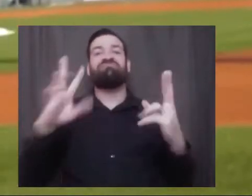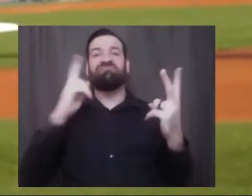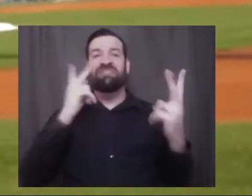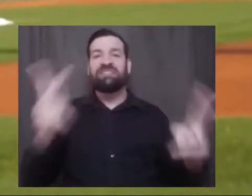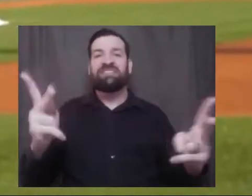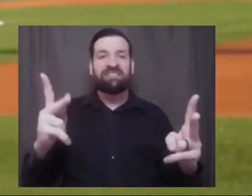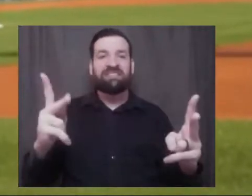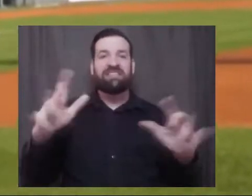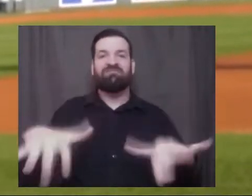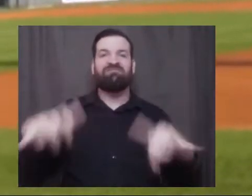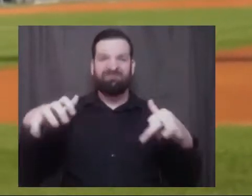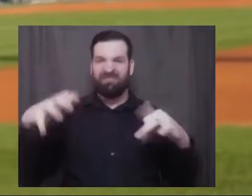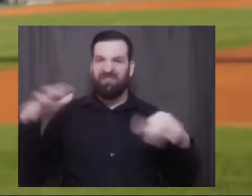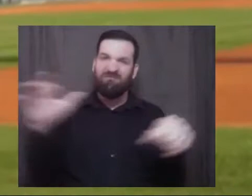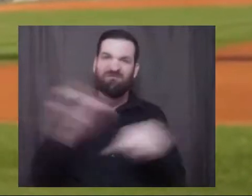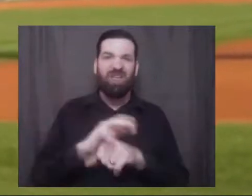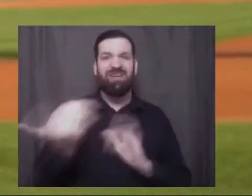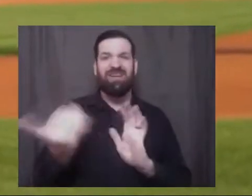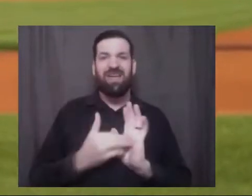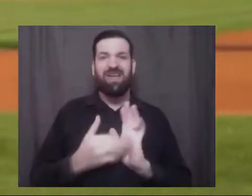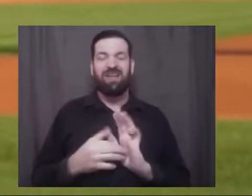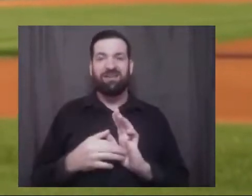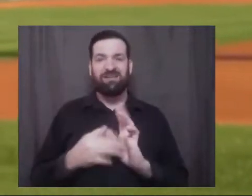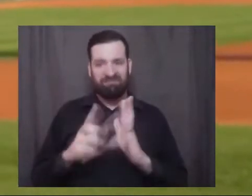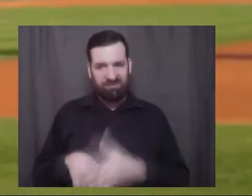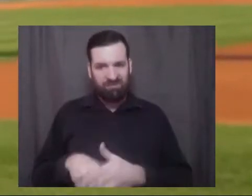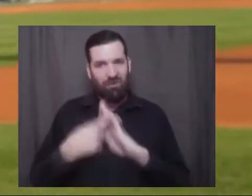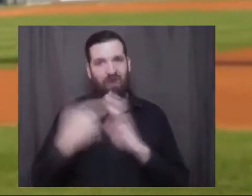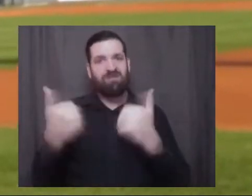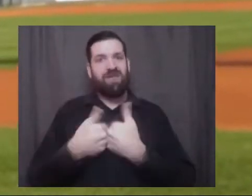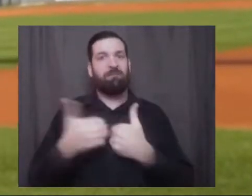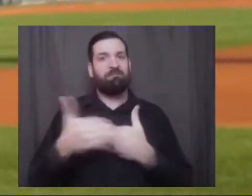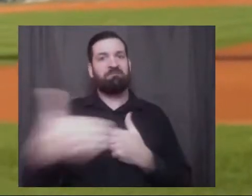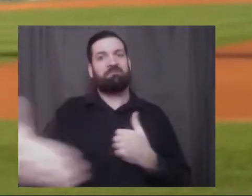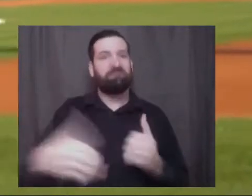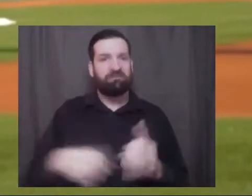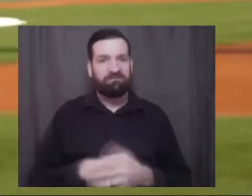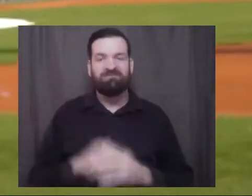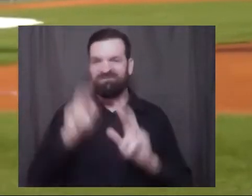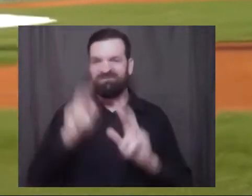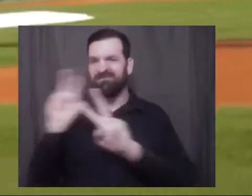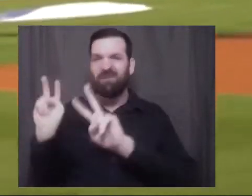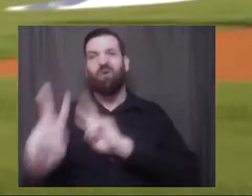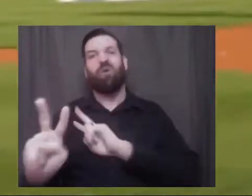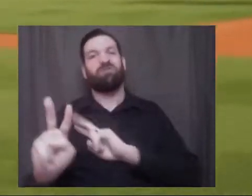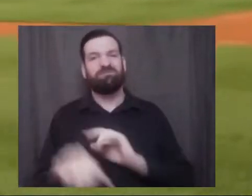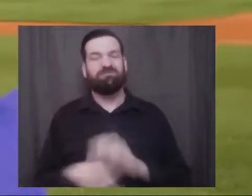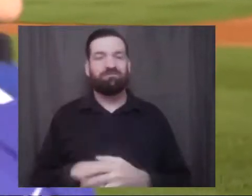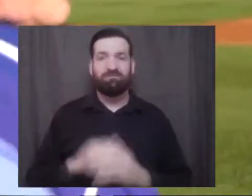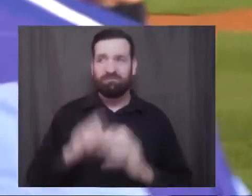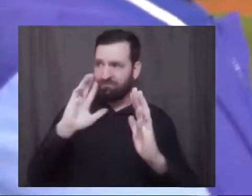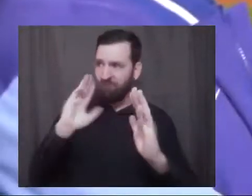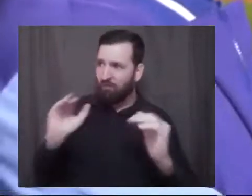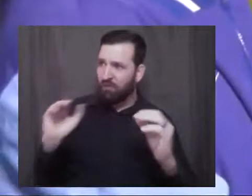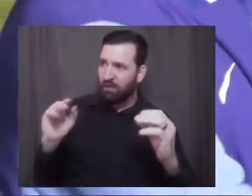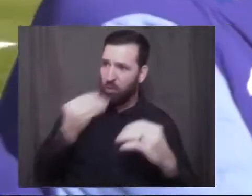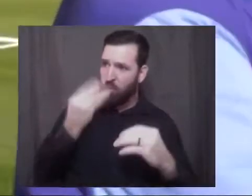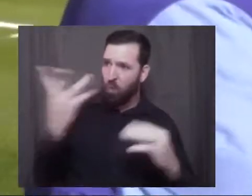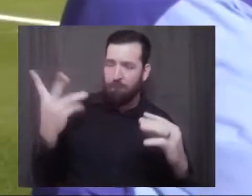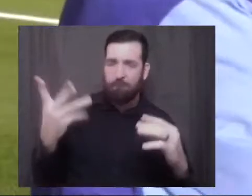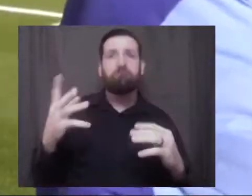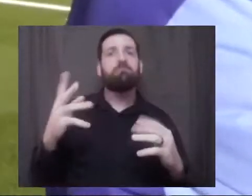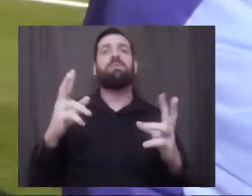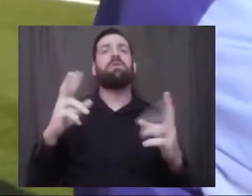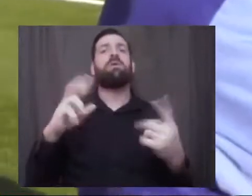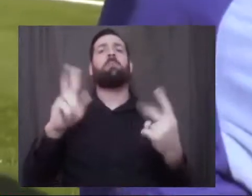again and get a season started. We're just really looking forward to it this afternoon. All right, hopefully it'll get a little bit warmer. But what should people know when they're heading out? Anything different